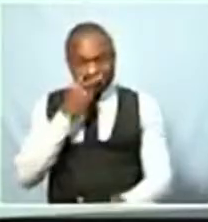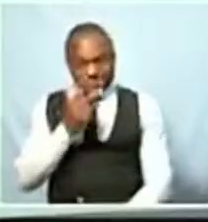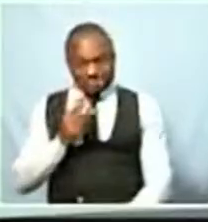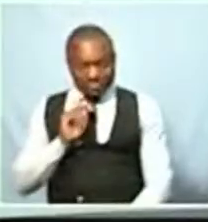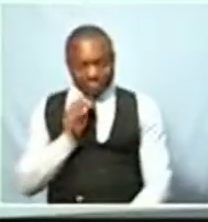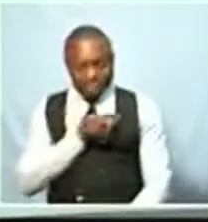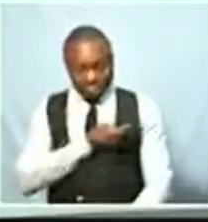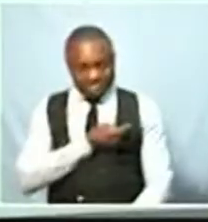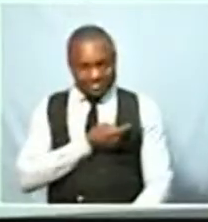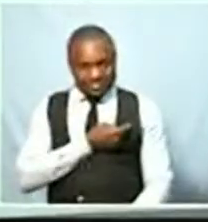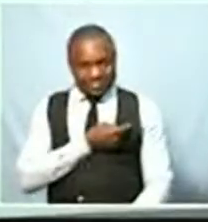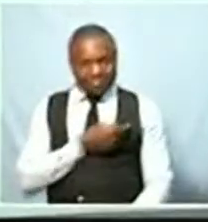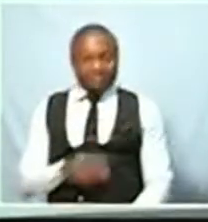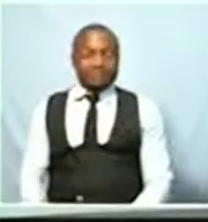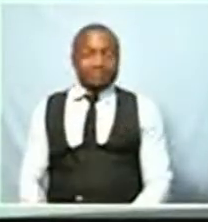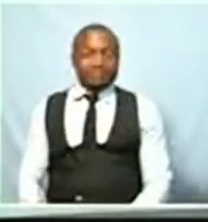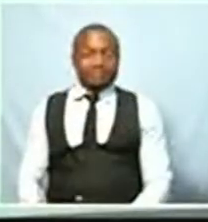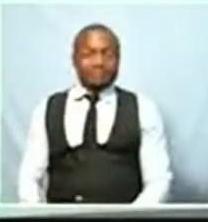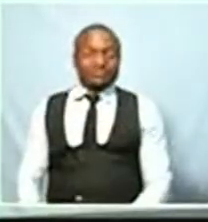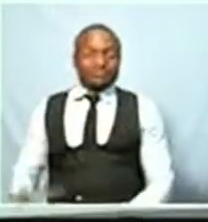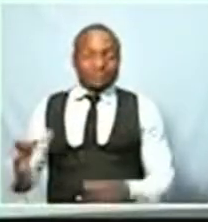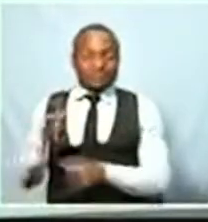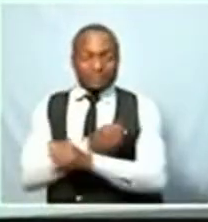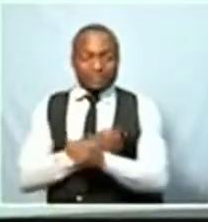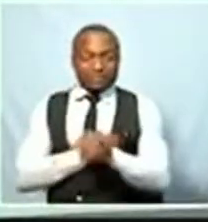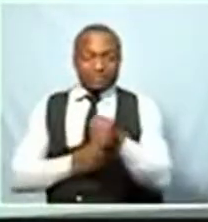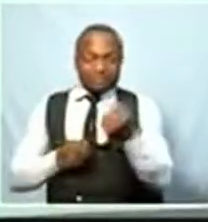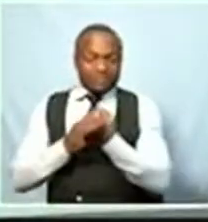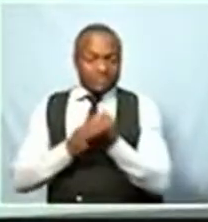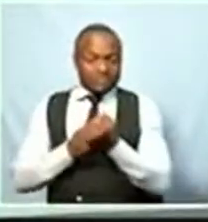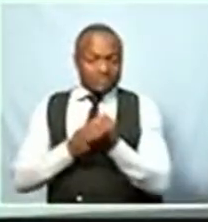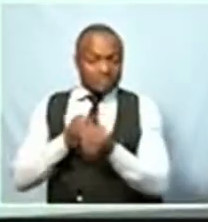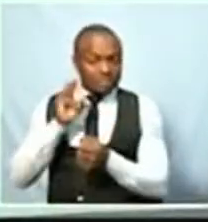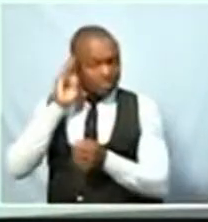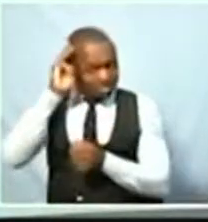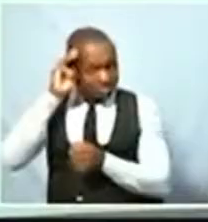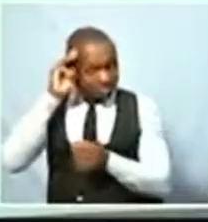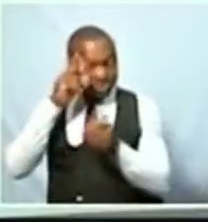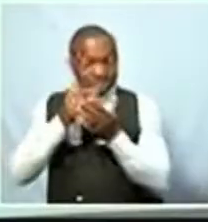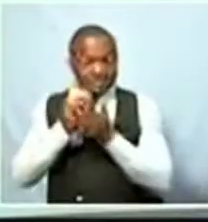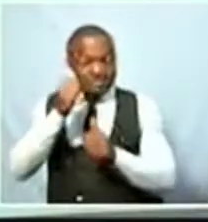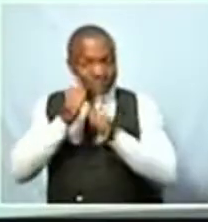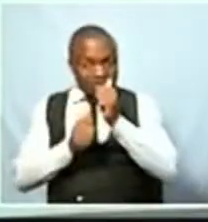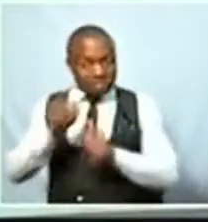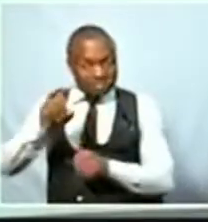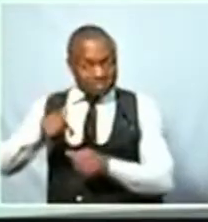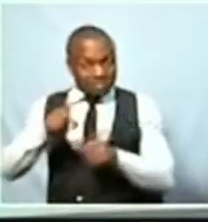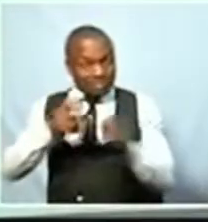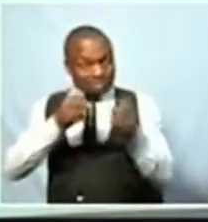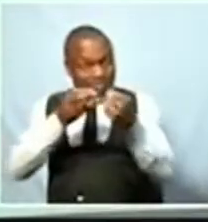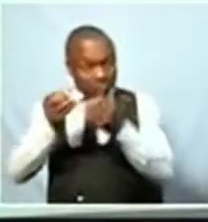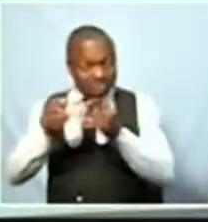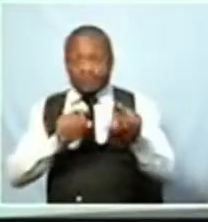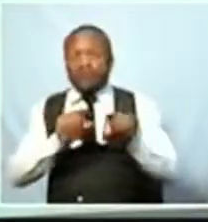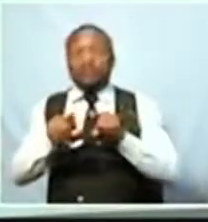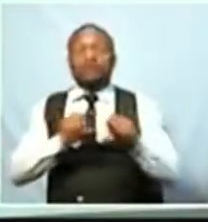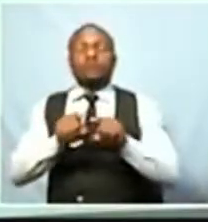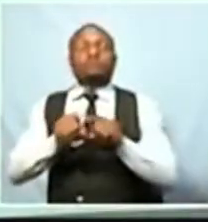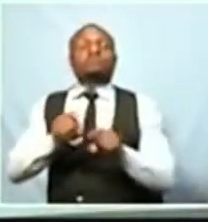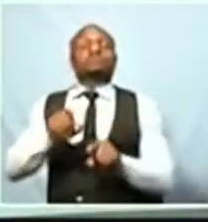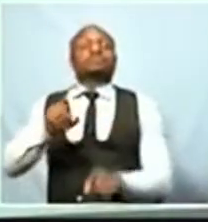us getting the funding from the Treasury that we need, because there are so many competing